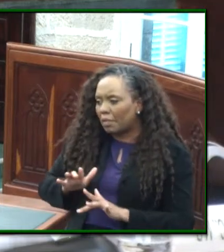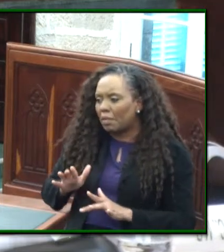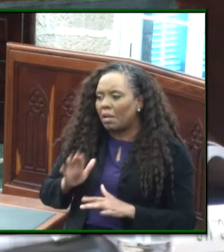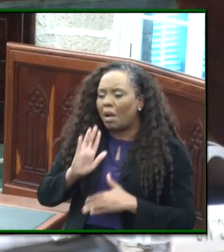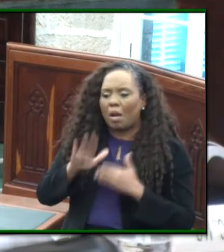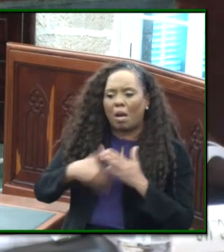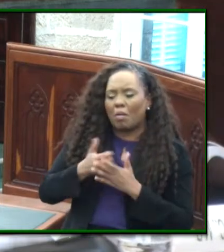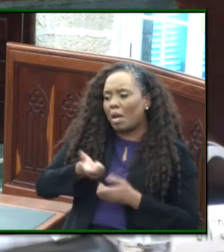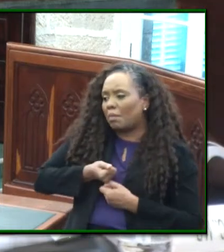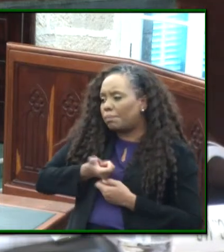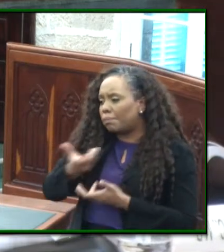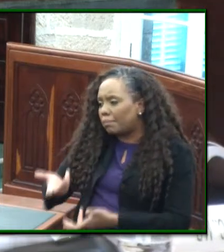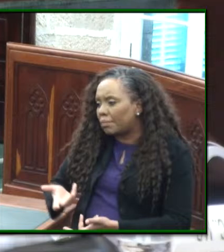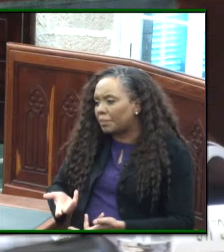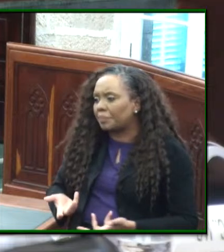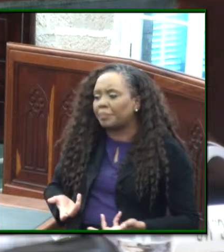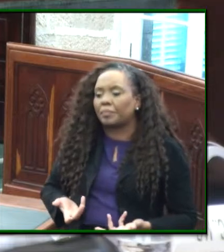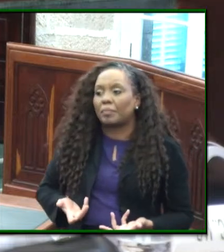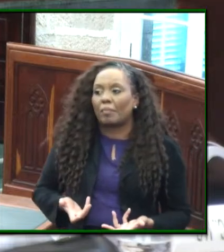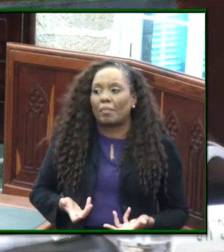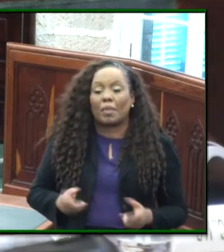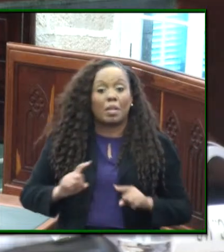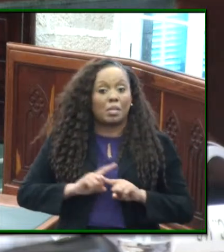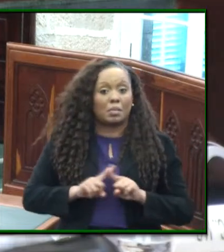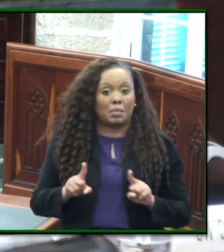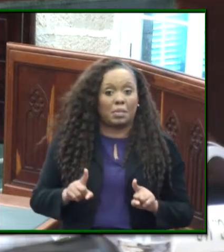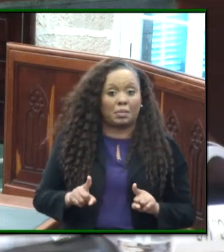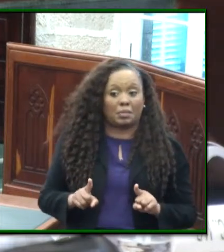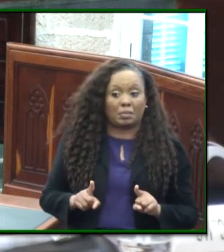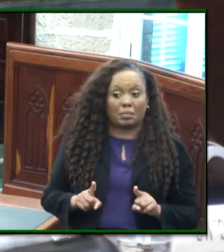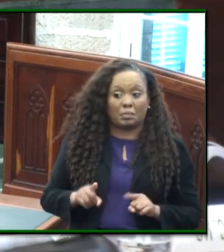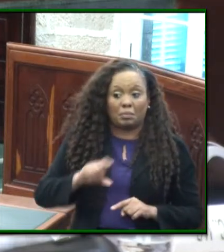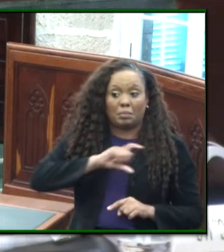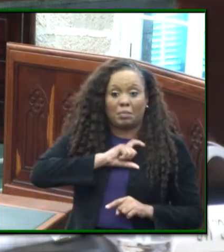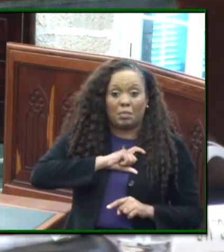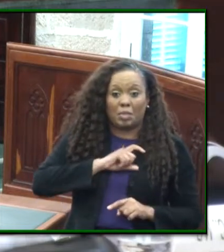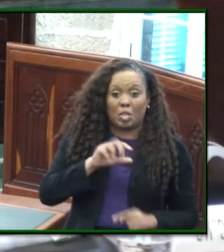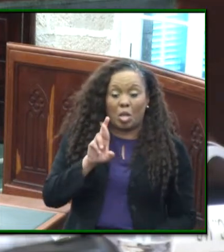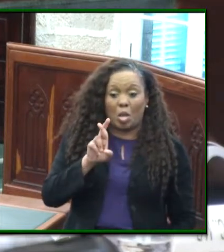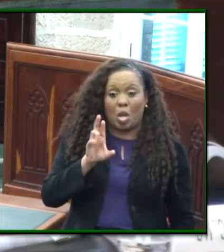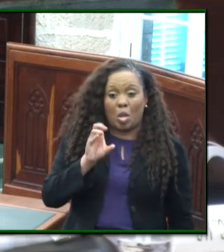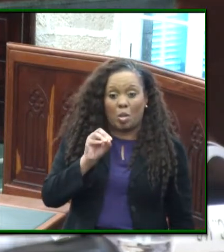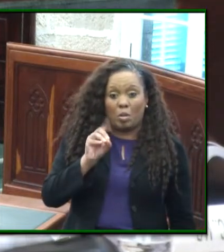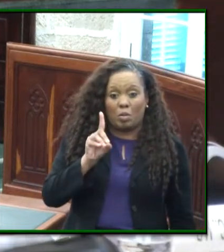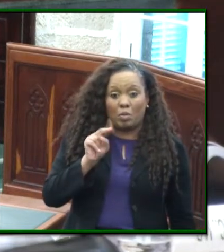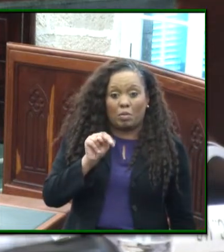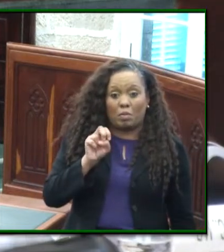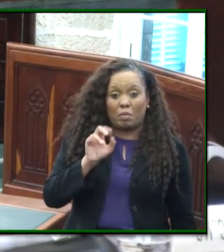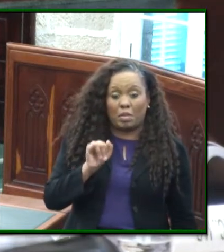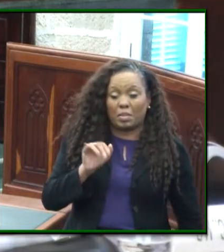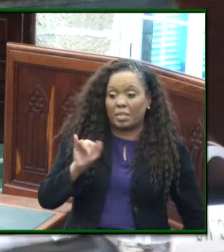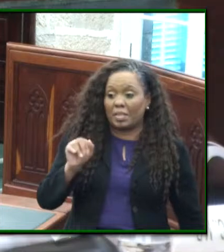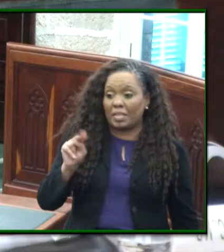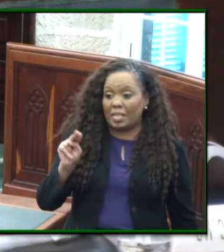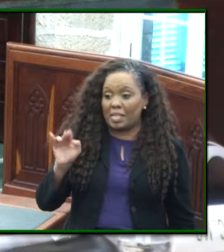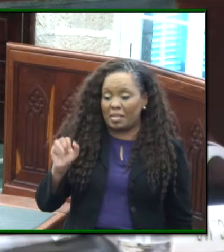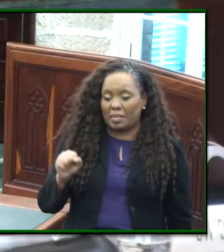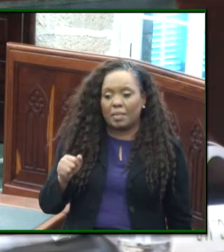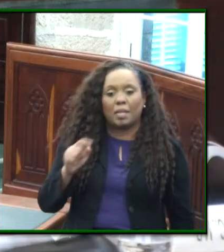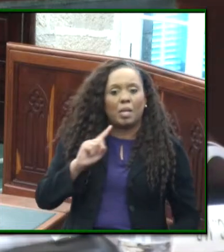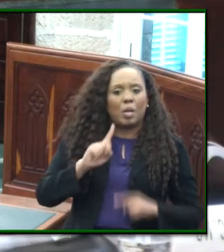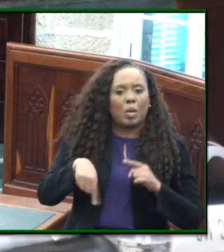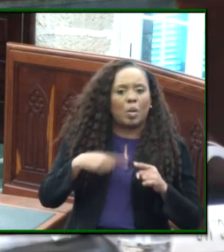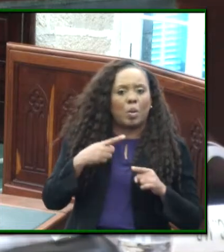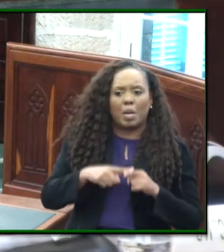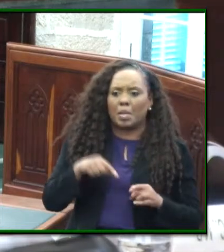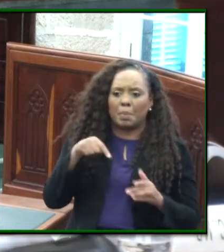us. But Inspector Rodney Innes does stand out because certainly on every murder scene that I have been on, because